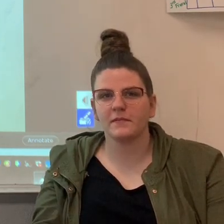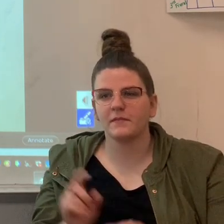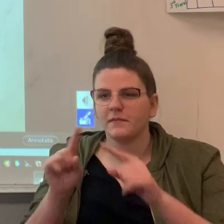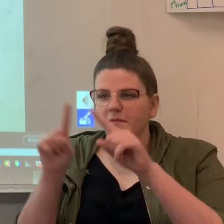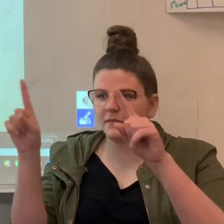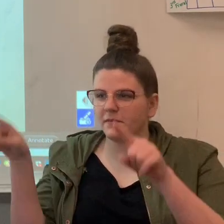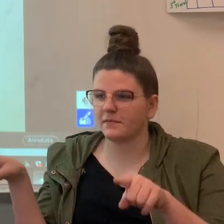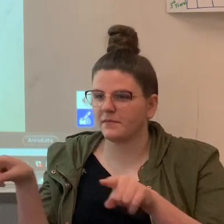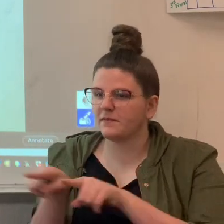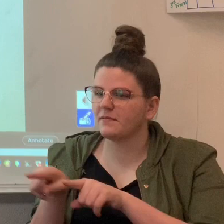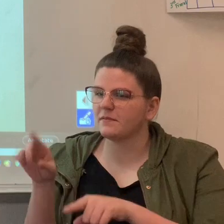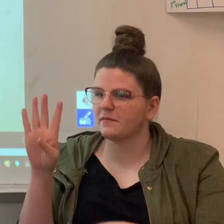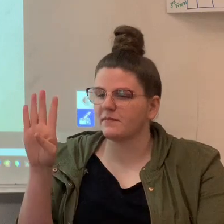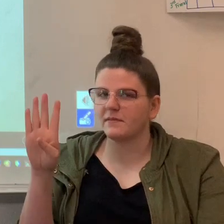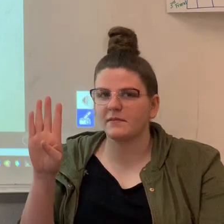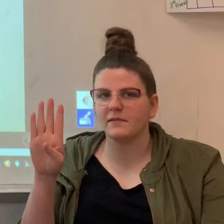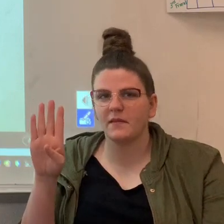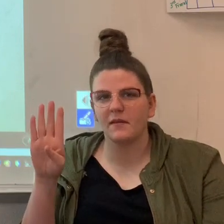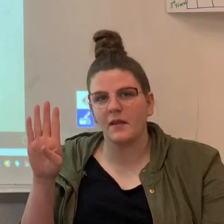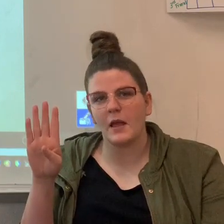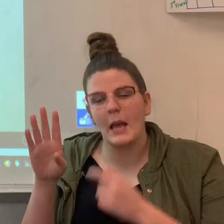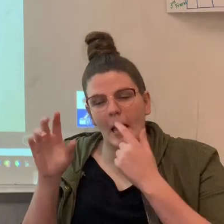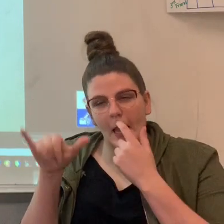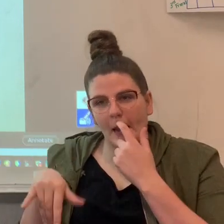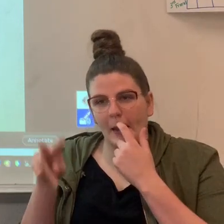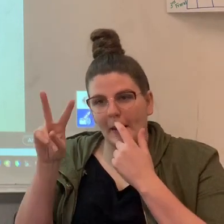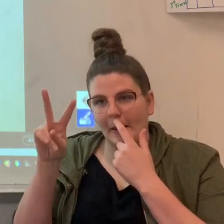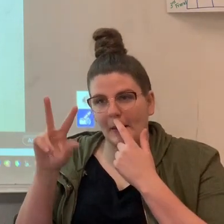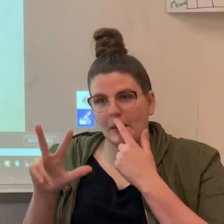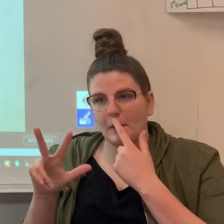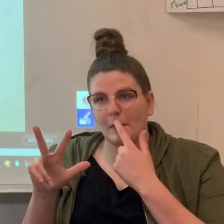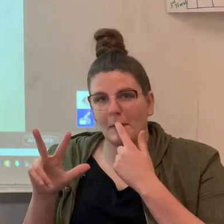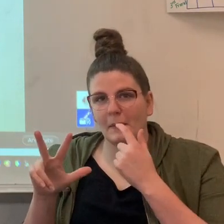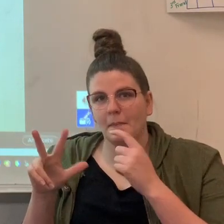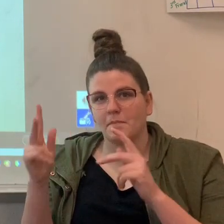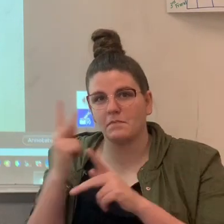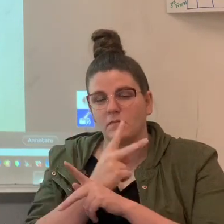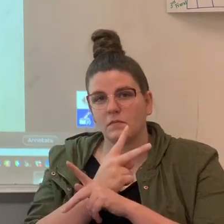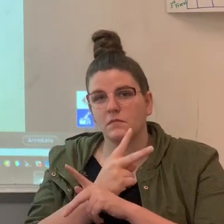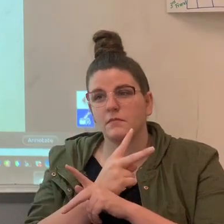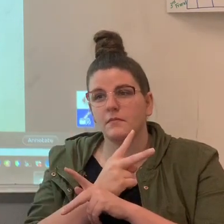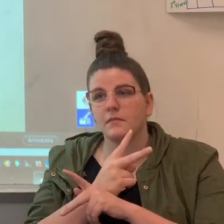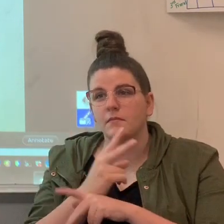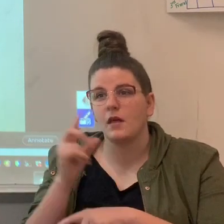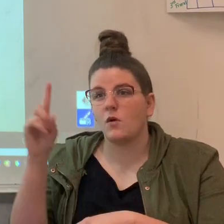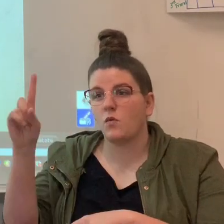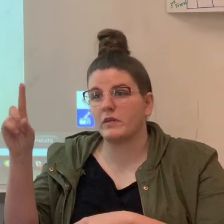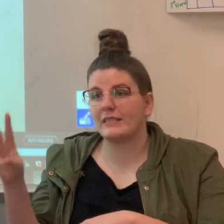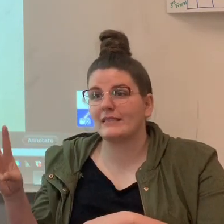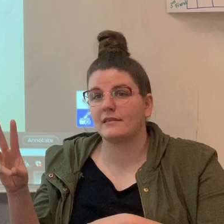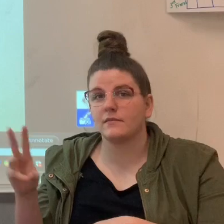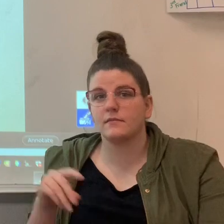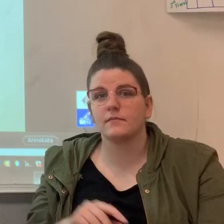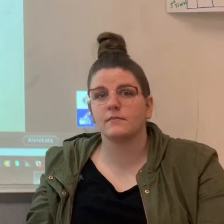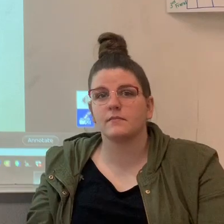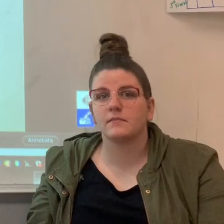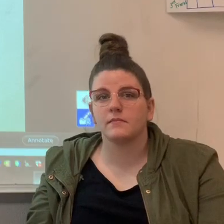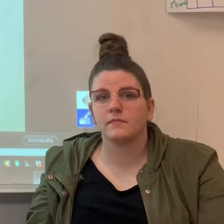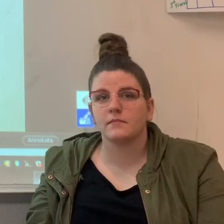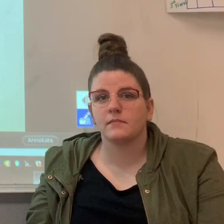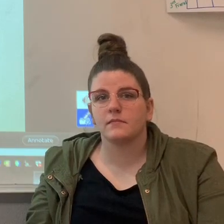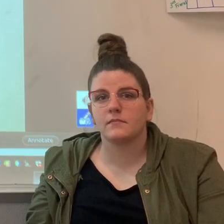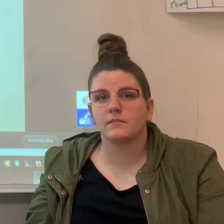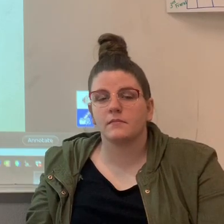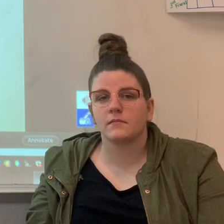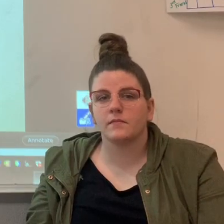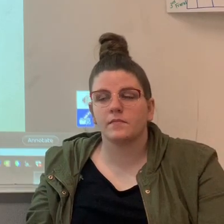rectangle B, which is 2/3 times 1/6. Okay, so then we